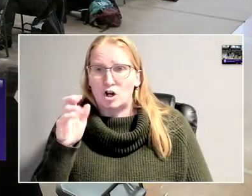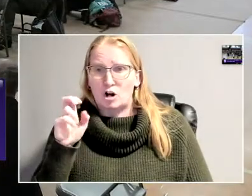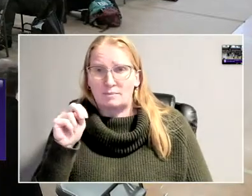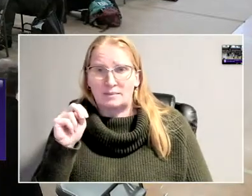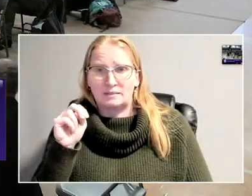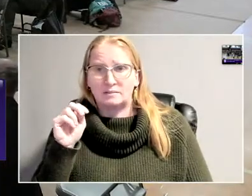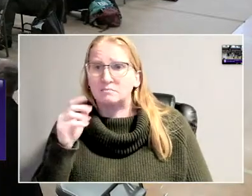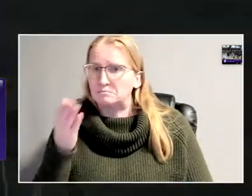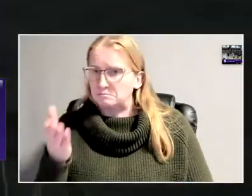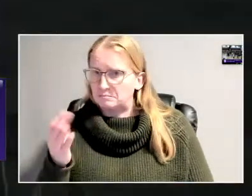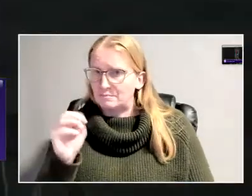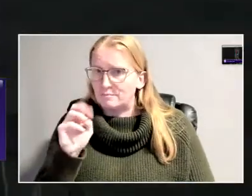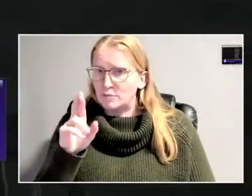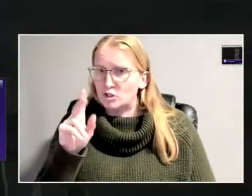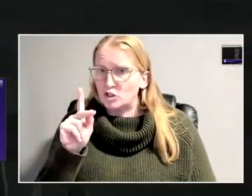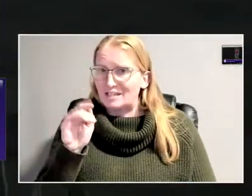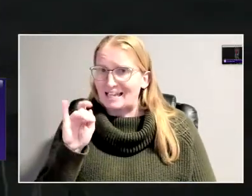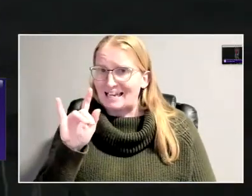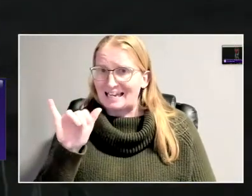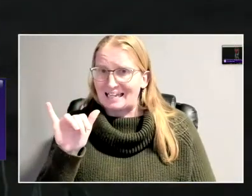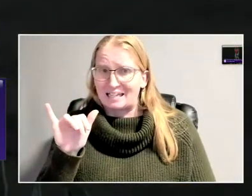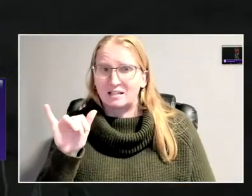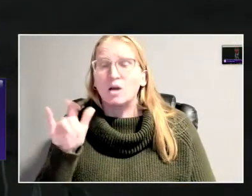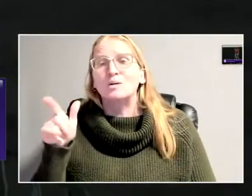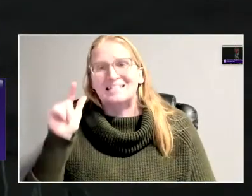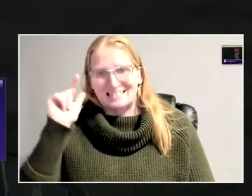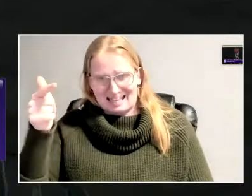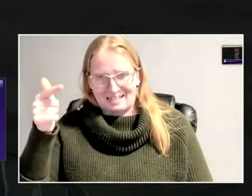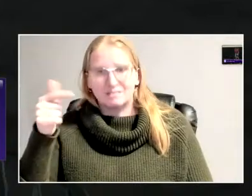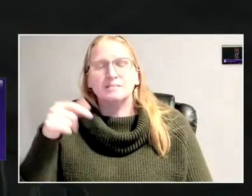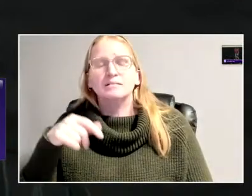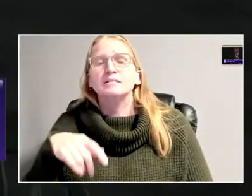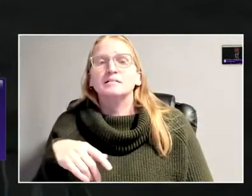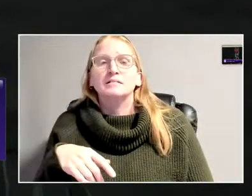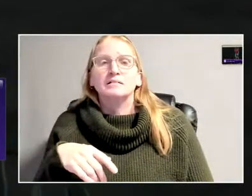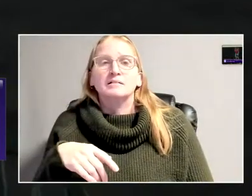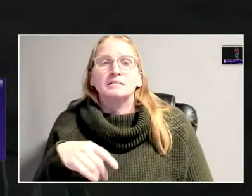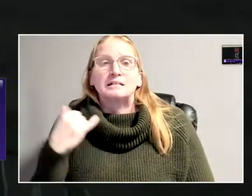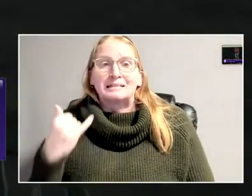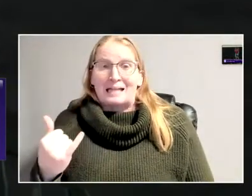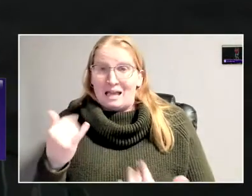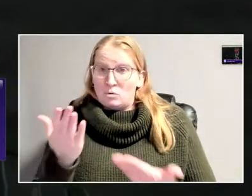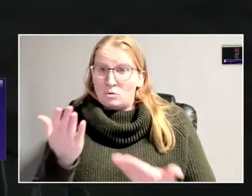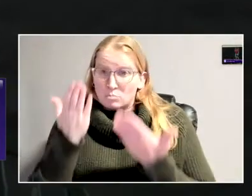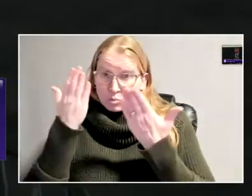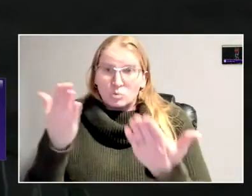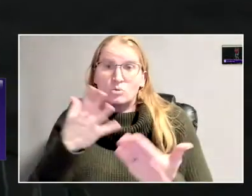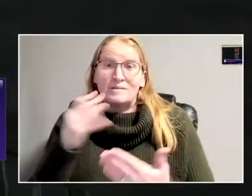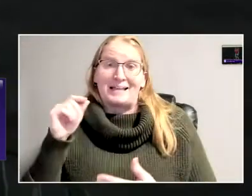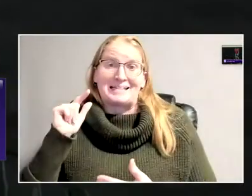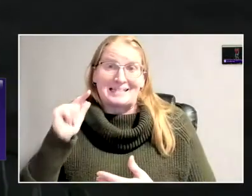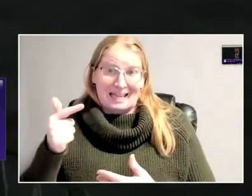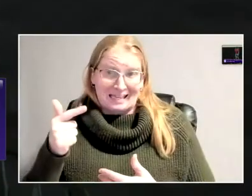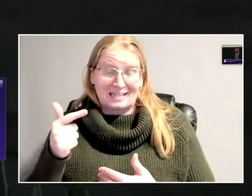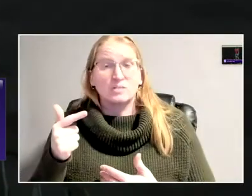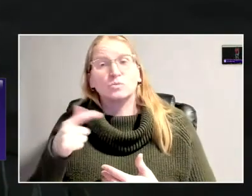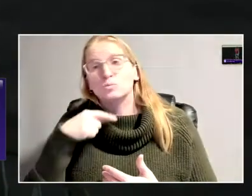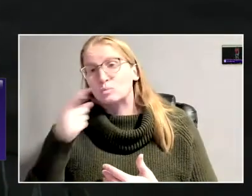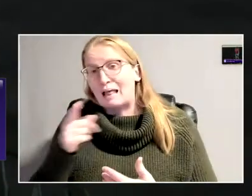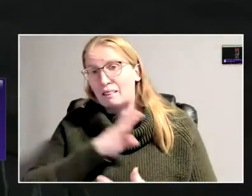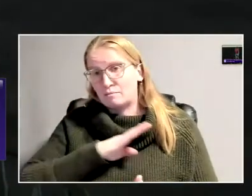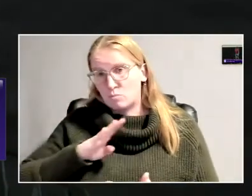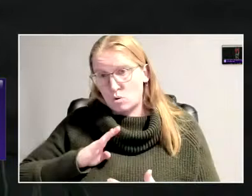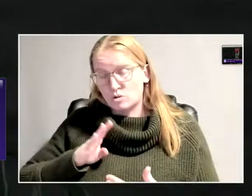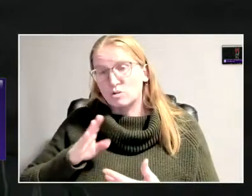Kennedy um it's been moved and seconded um to direct the select board to allocate to